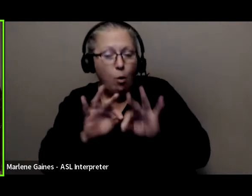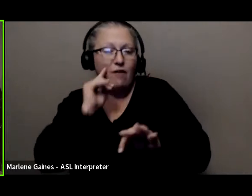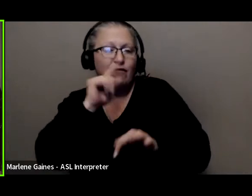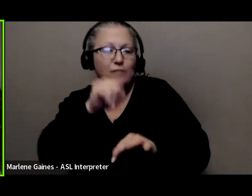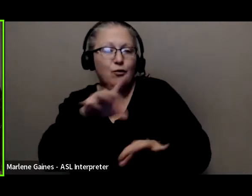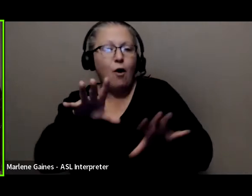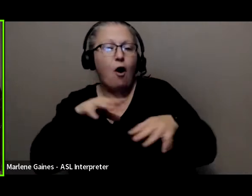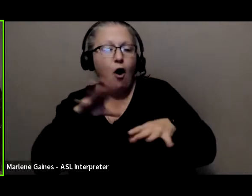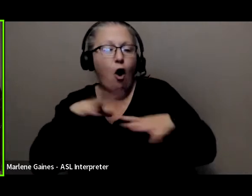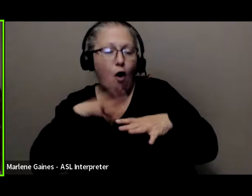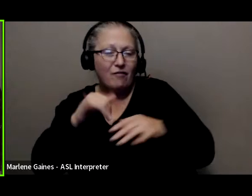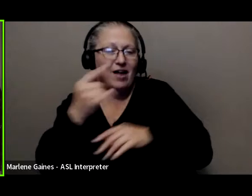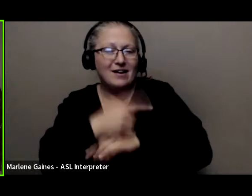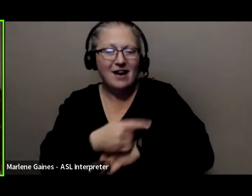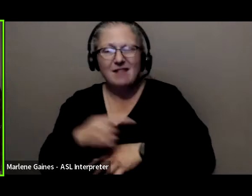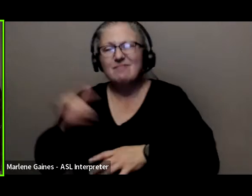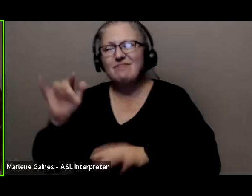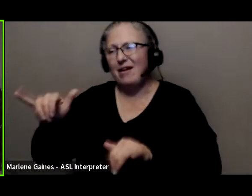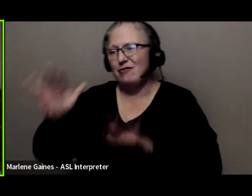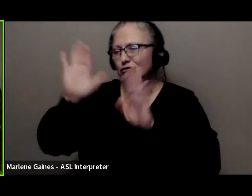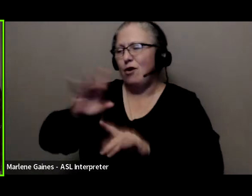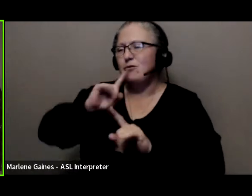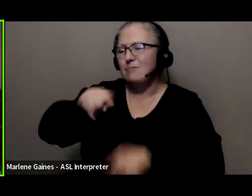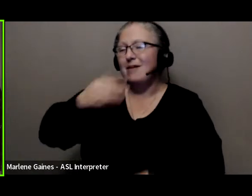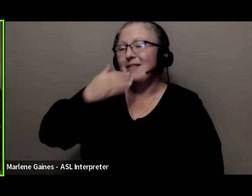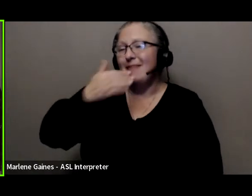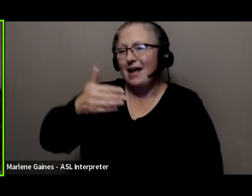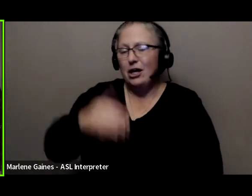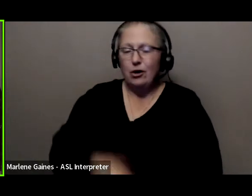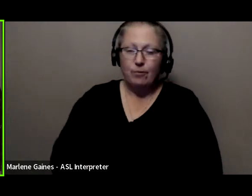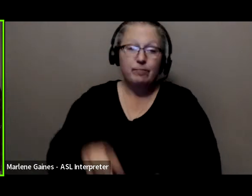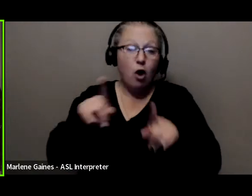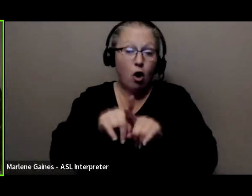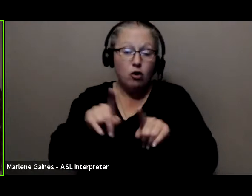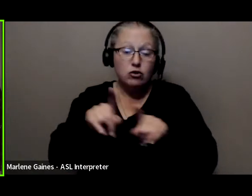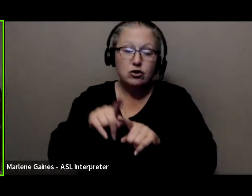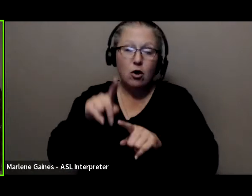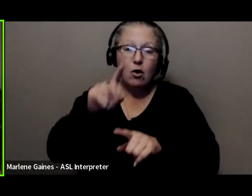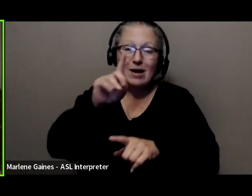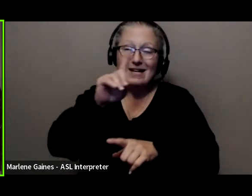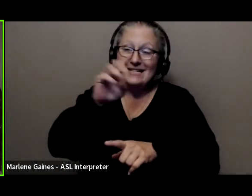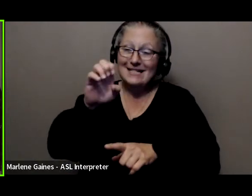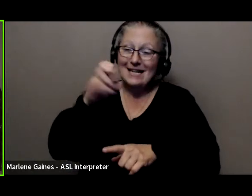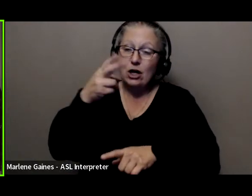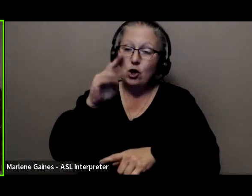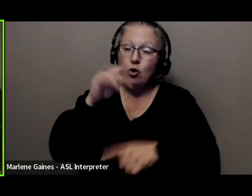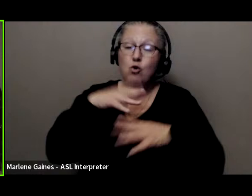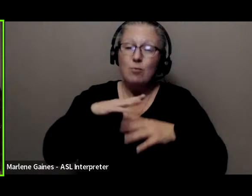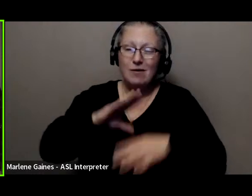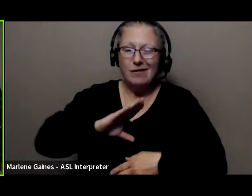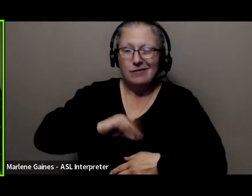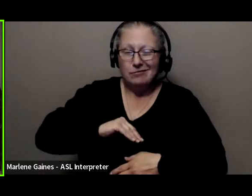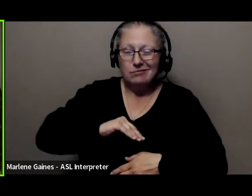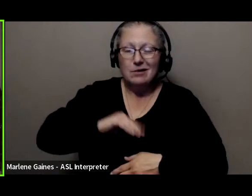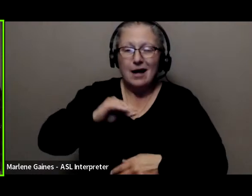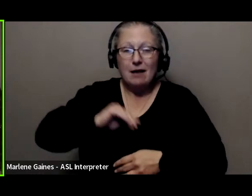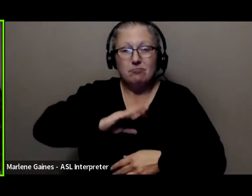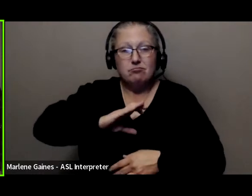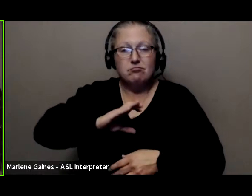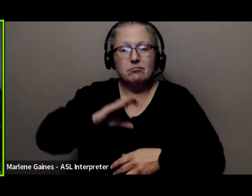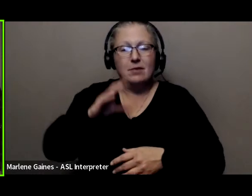mean, I just think acknowledging that. Thank you. That was a great response. I also, the dehumanizing and humanizing nature of what you were talking